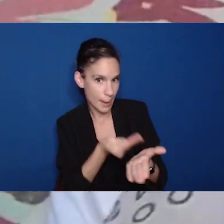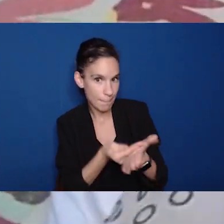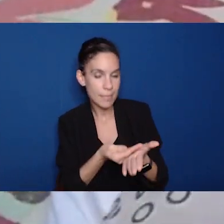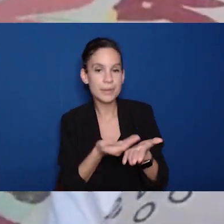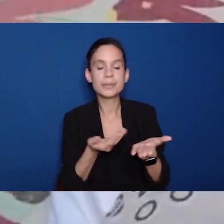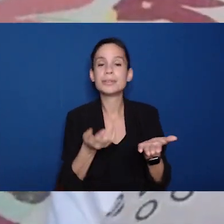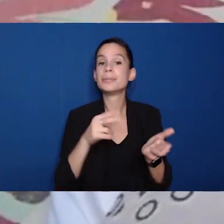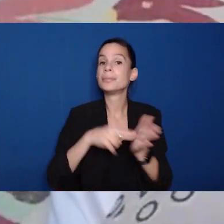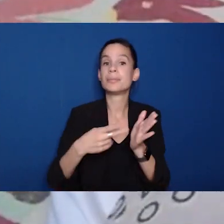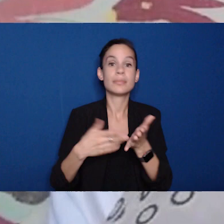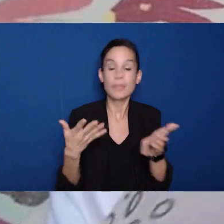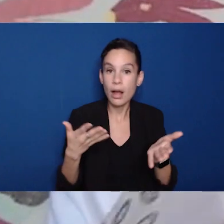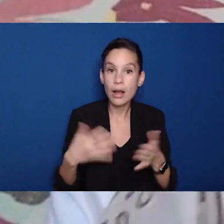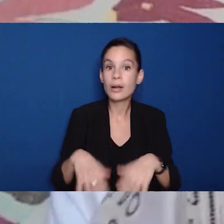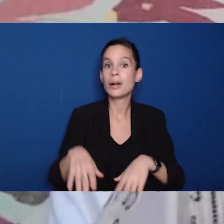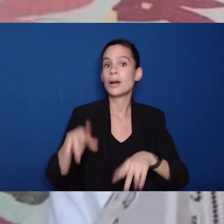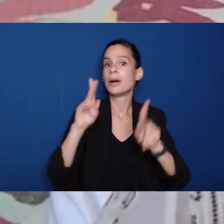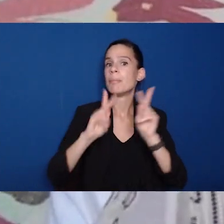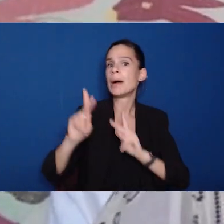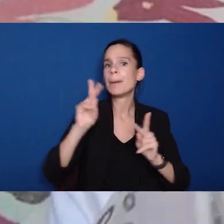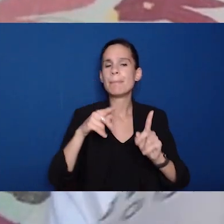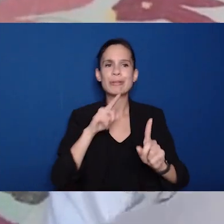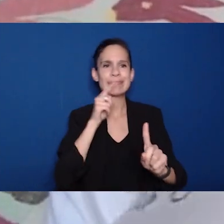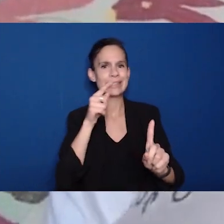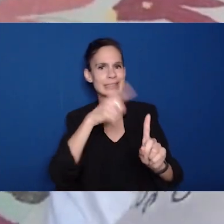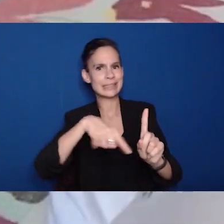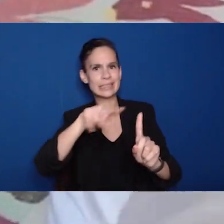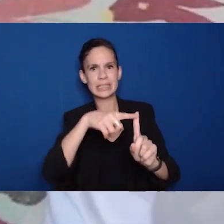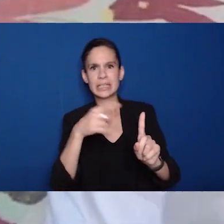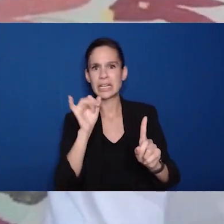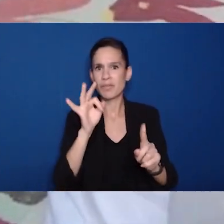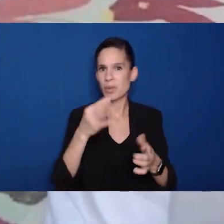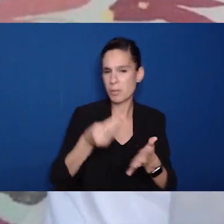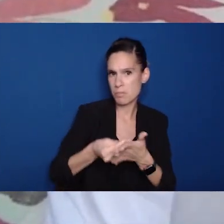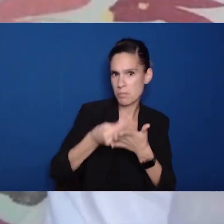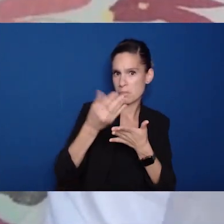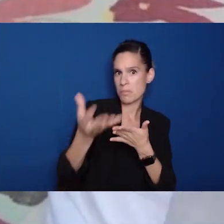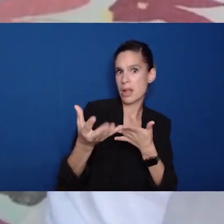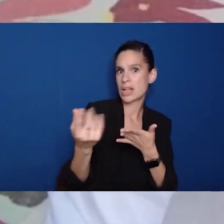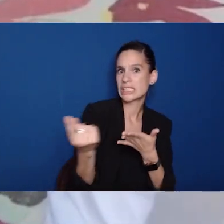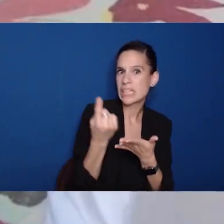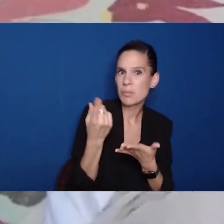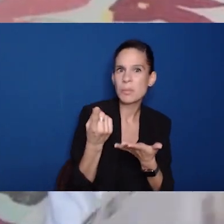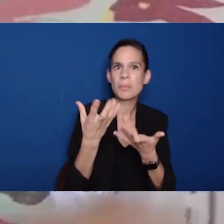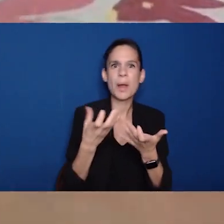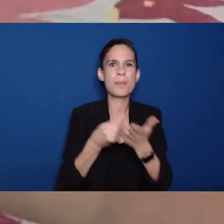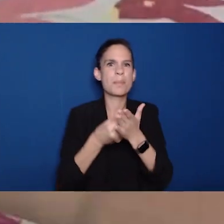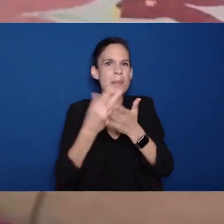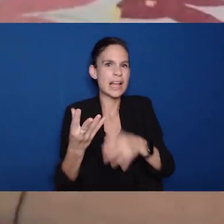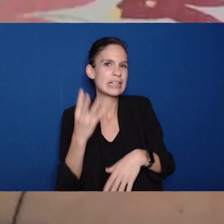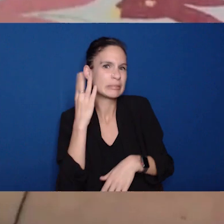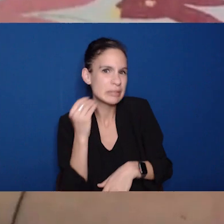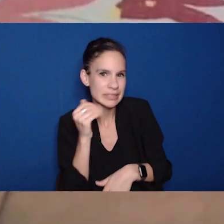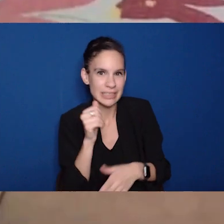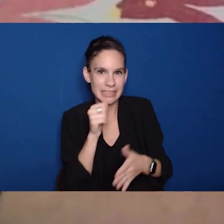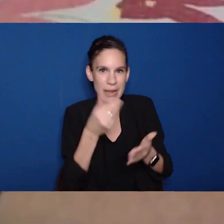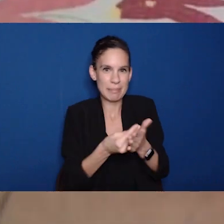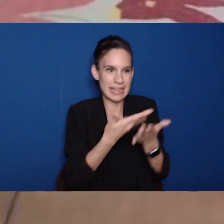focused on, more desirous of buying experiences than